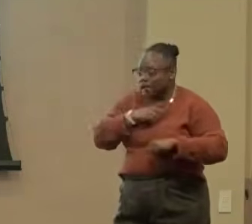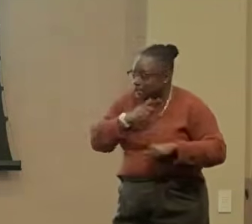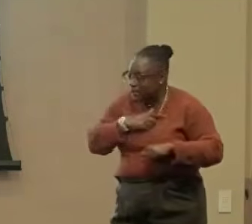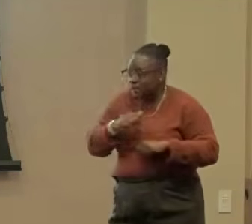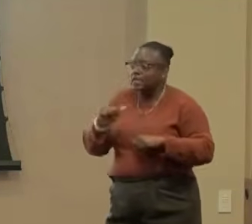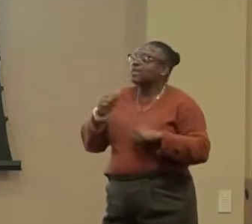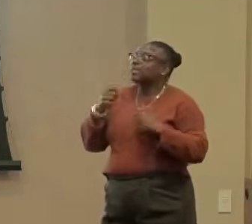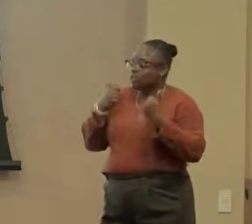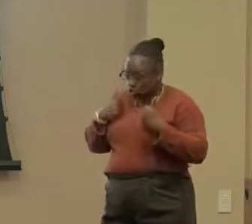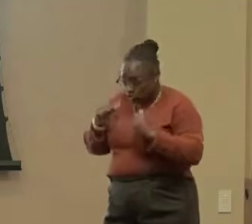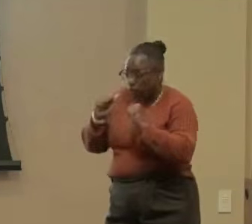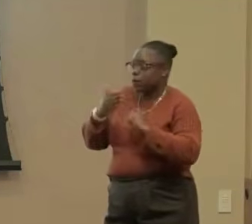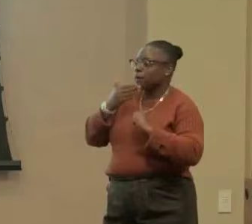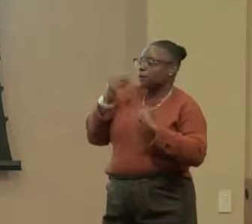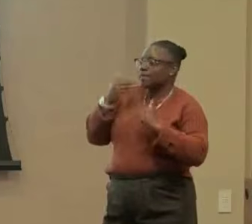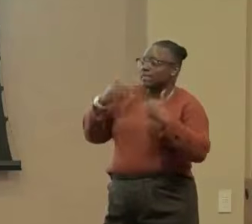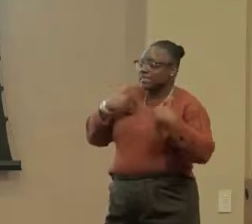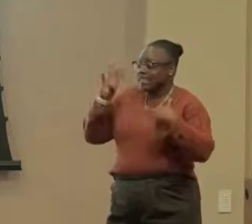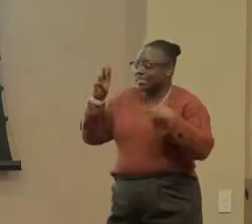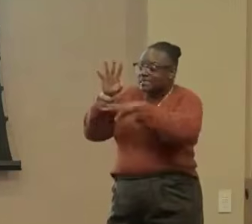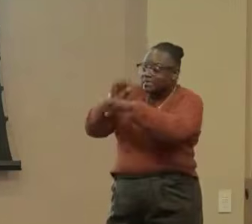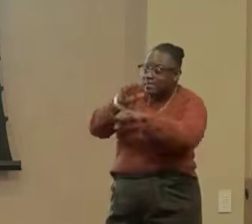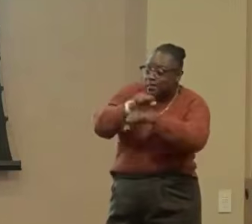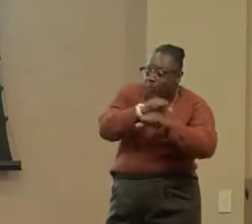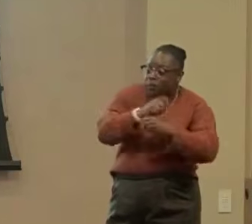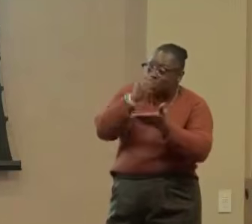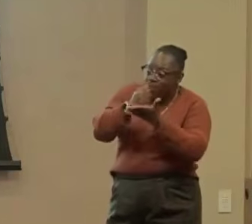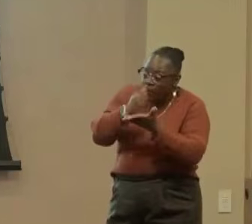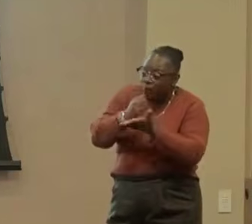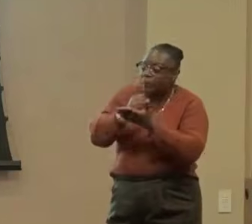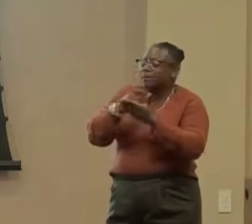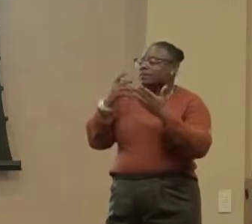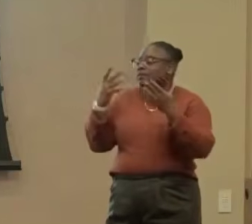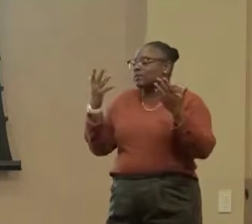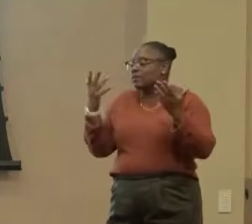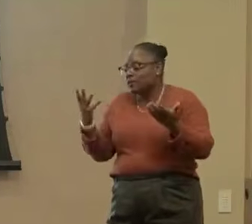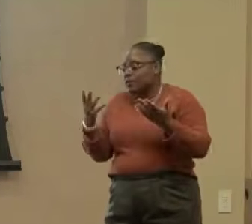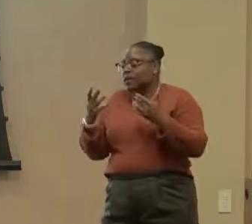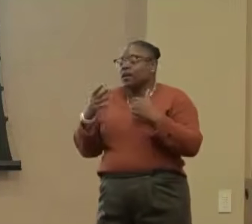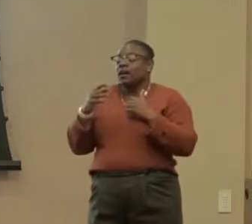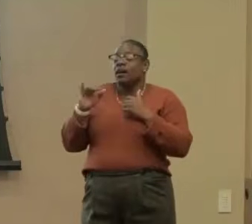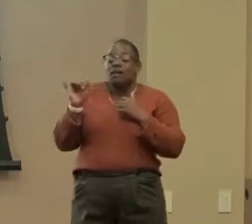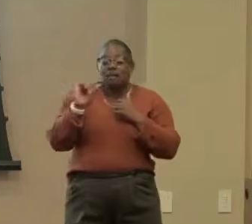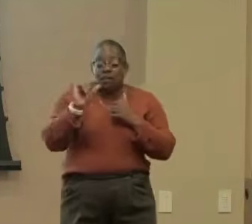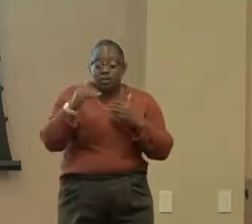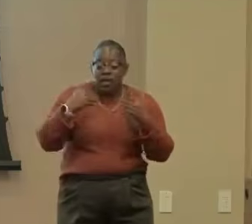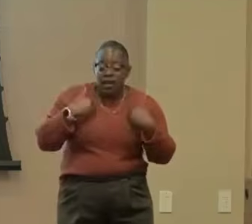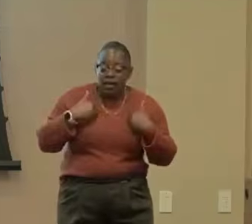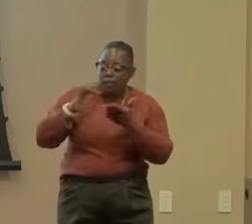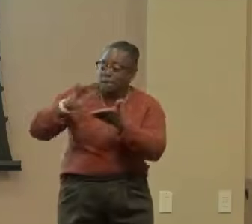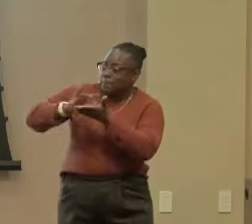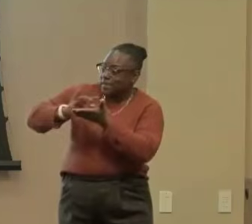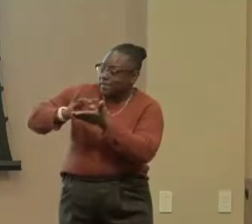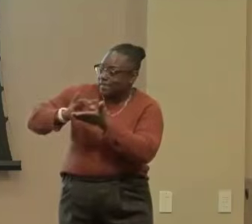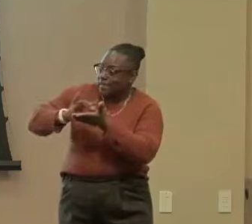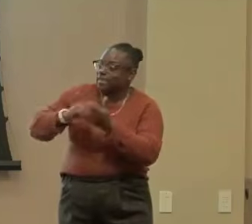not trying. She's got 6 appointments, therapies, on top of that, and she has a bunch of medicine